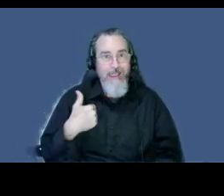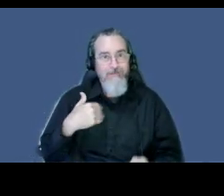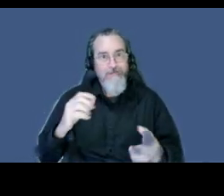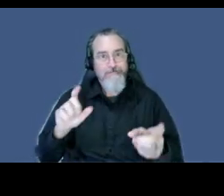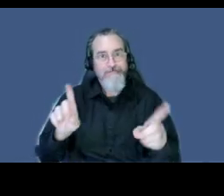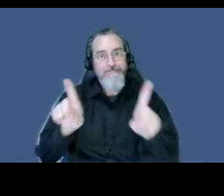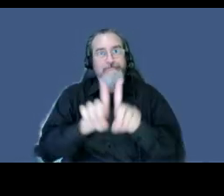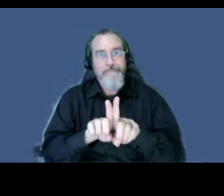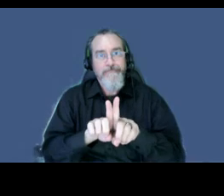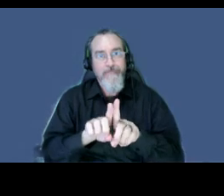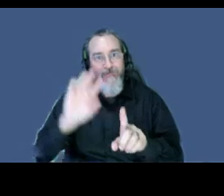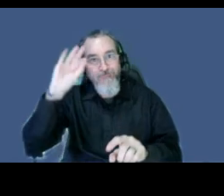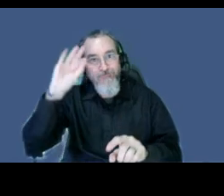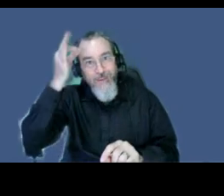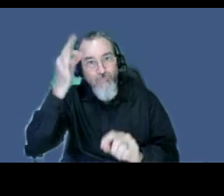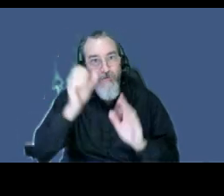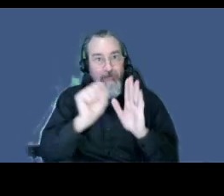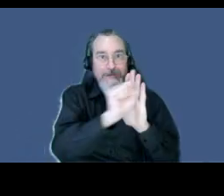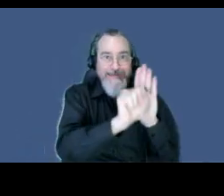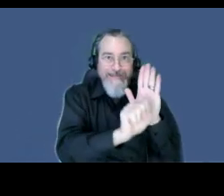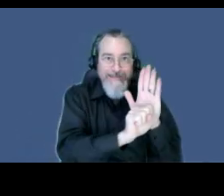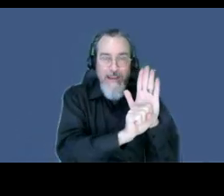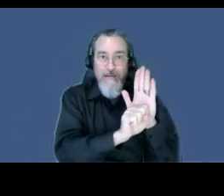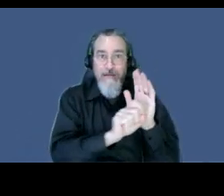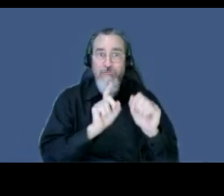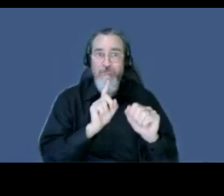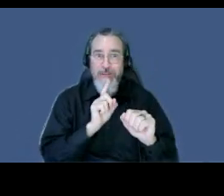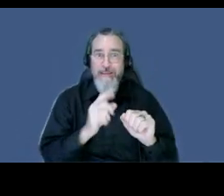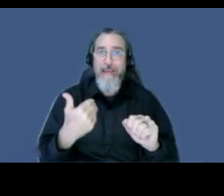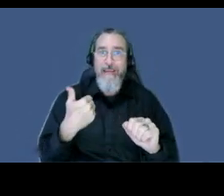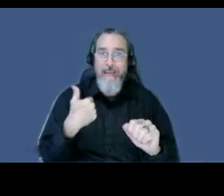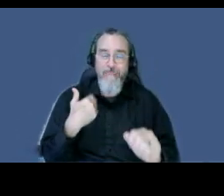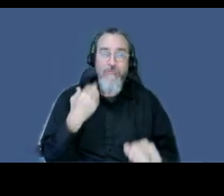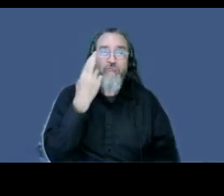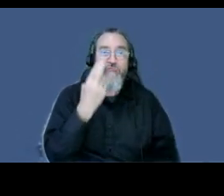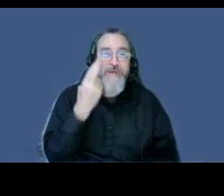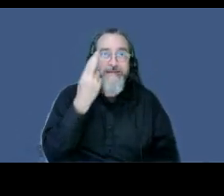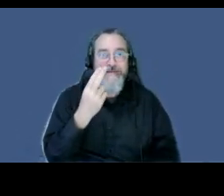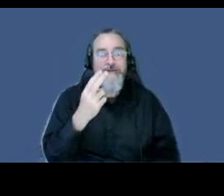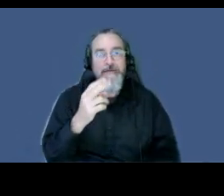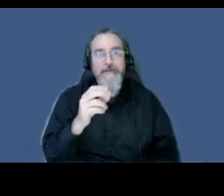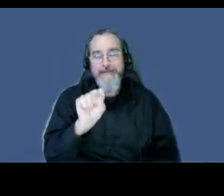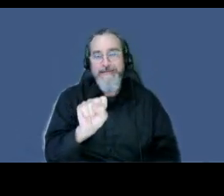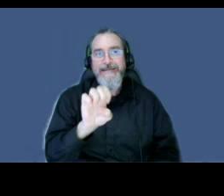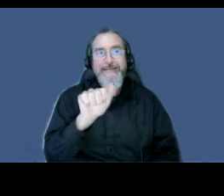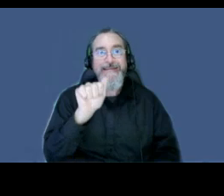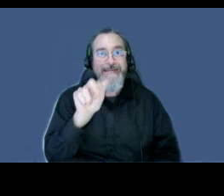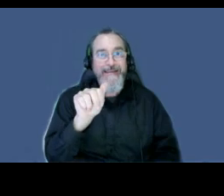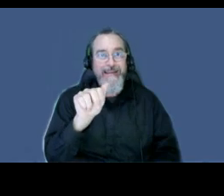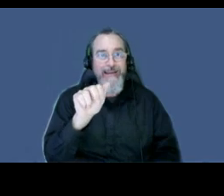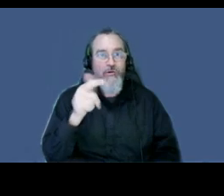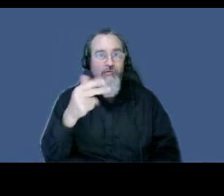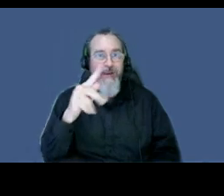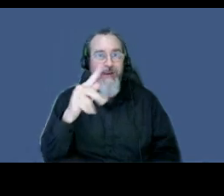been at its core a reason why Sea Grant is engaged in both the